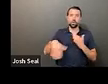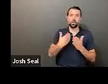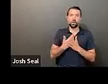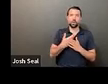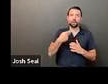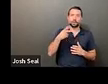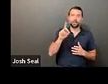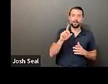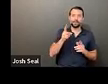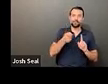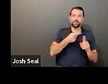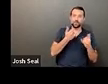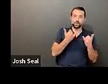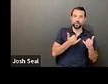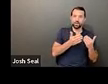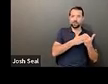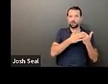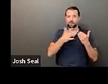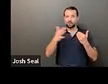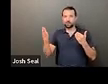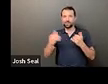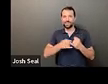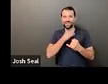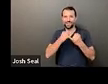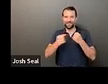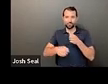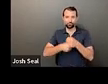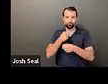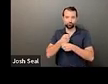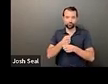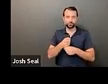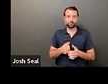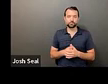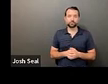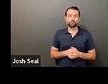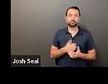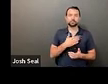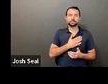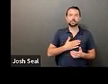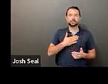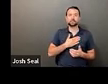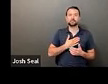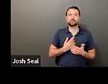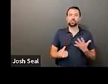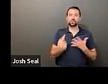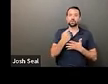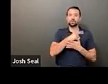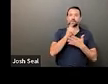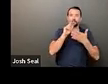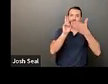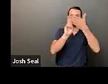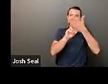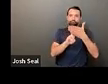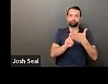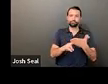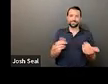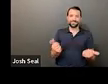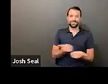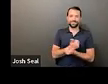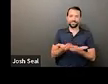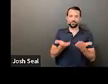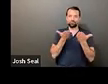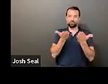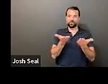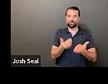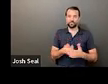year. So please take a look at this. You can go on and register. And you know, the more